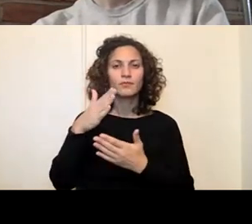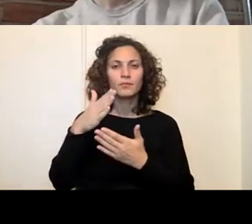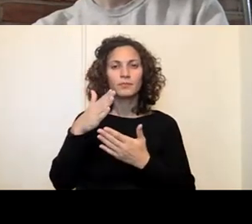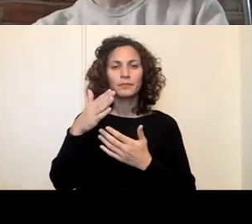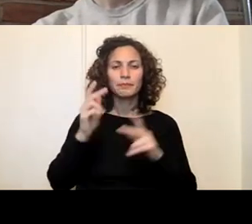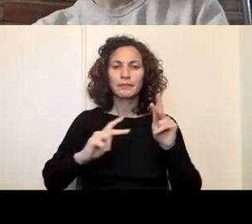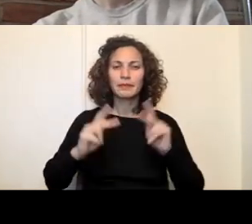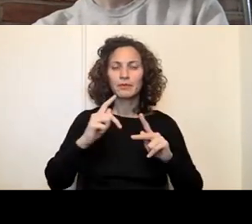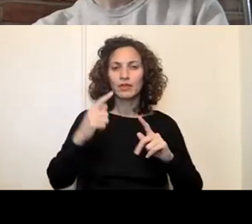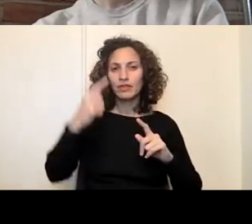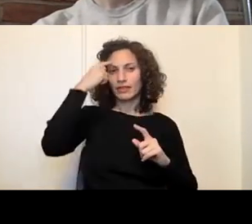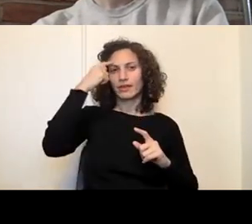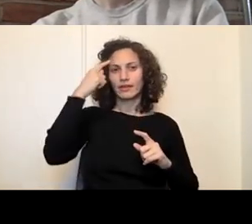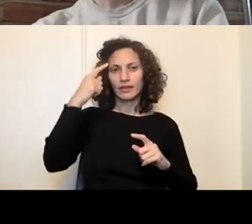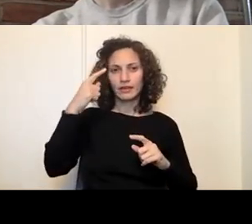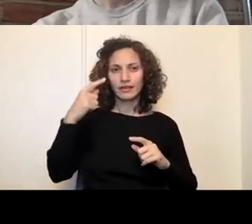can